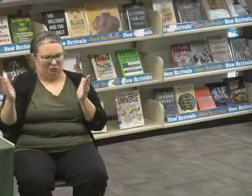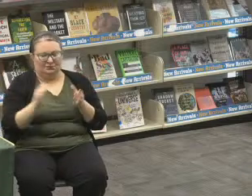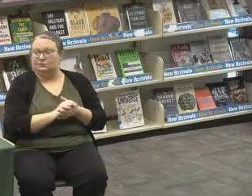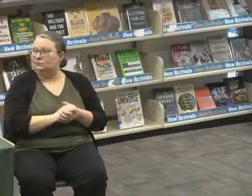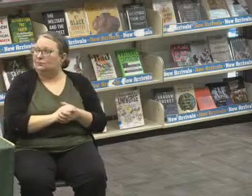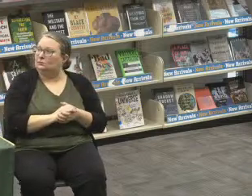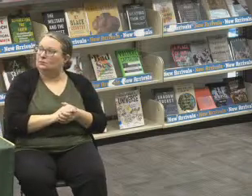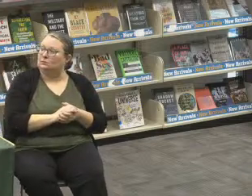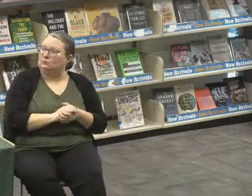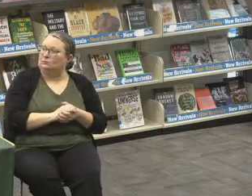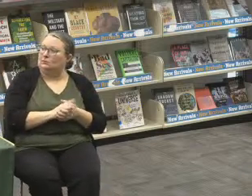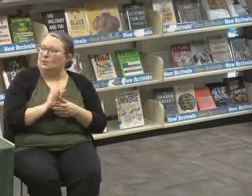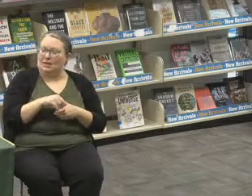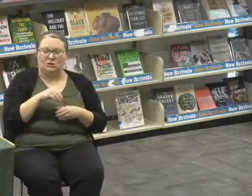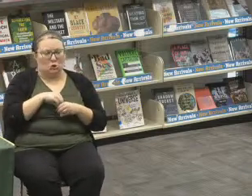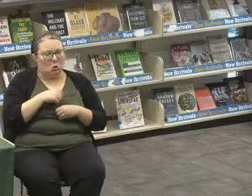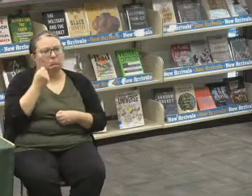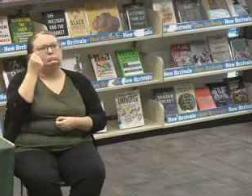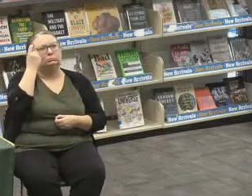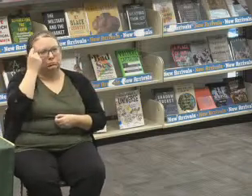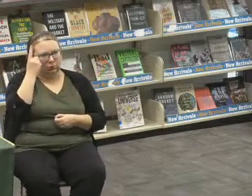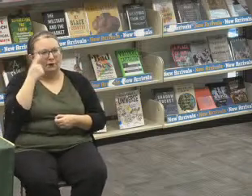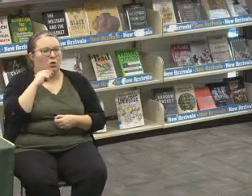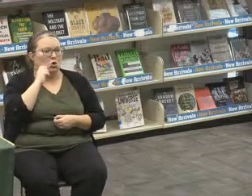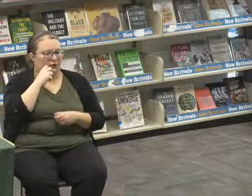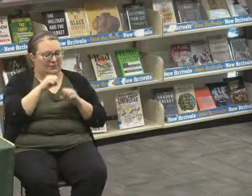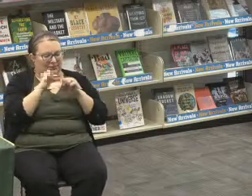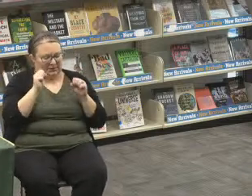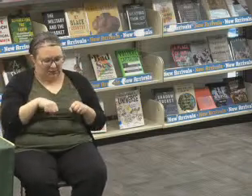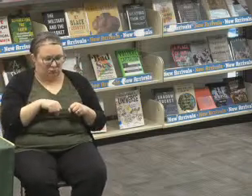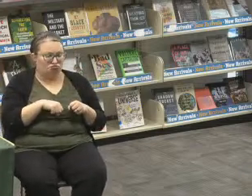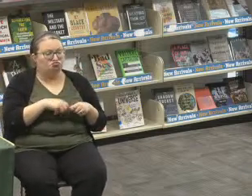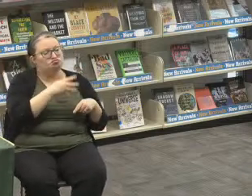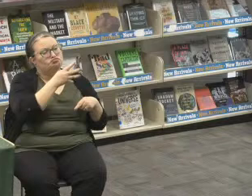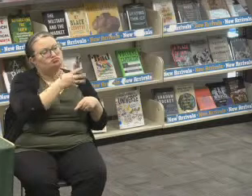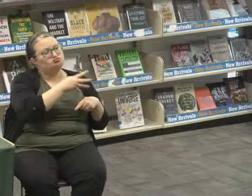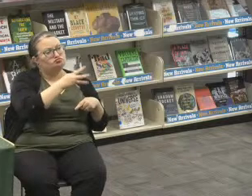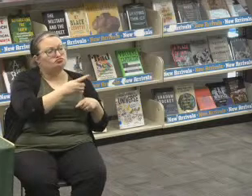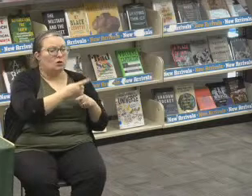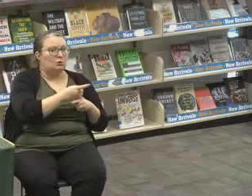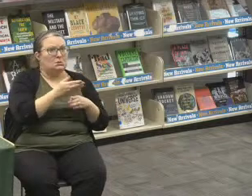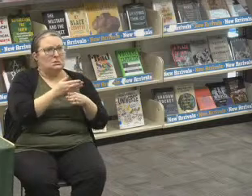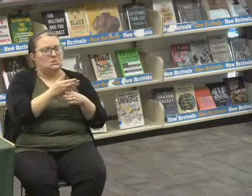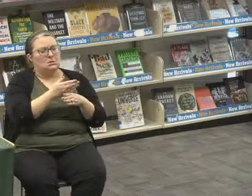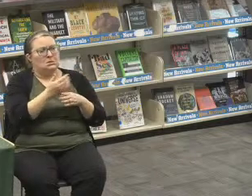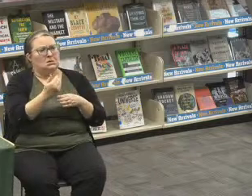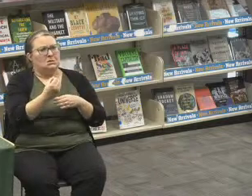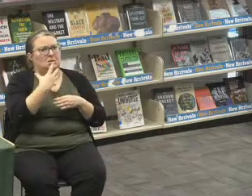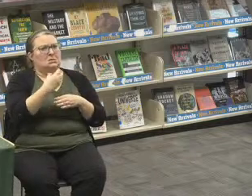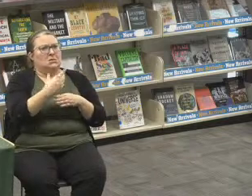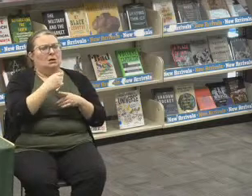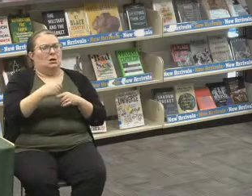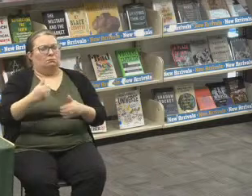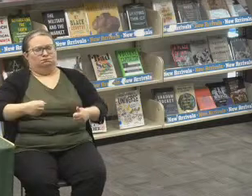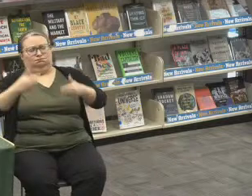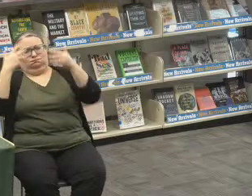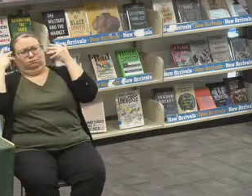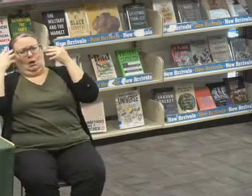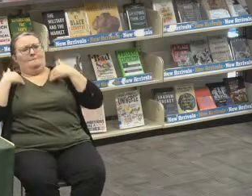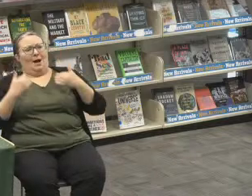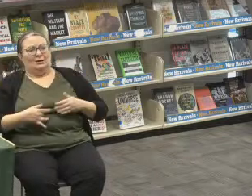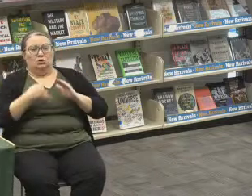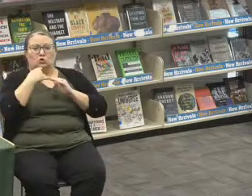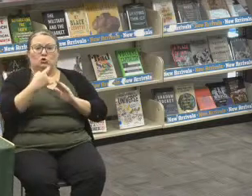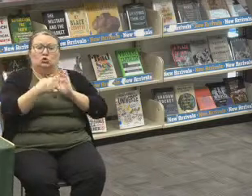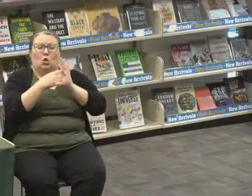And it gives you kind of an internal logic to the nervous system that you can understand, because the body is telling a story of how it's attempting